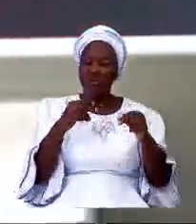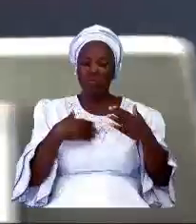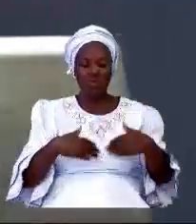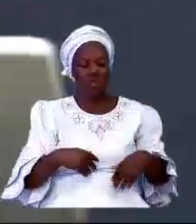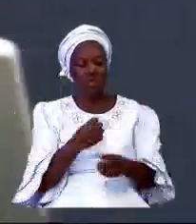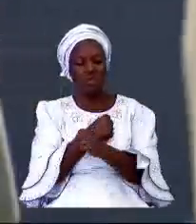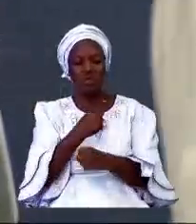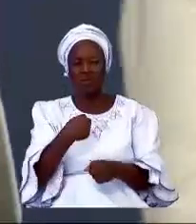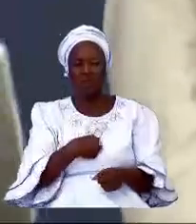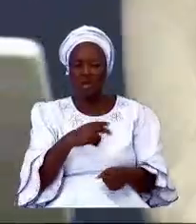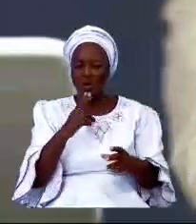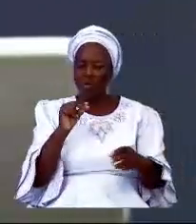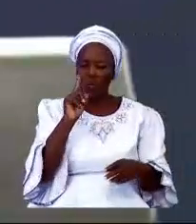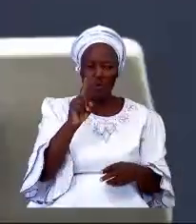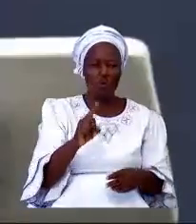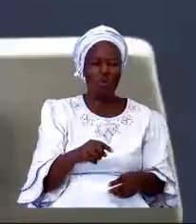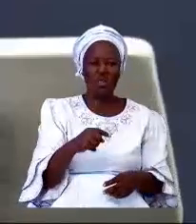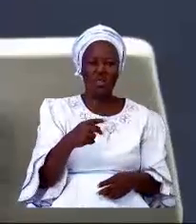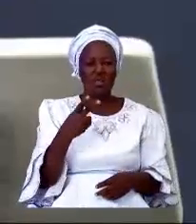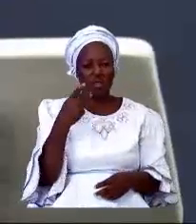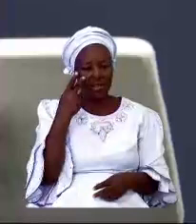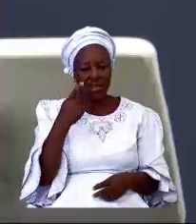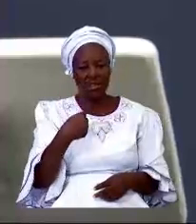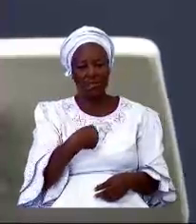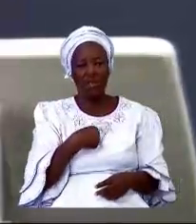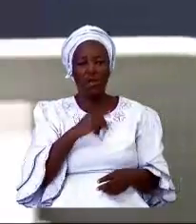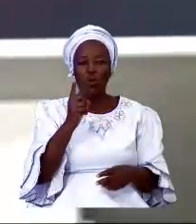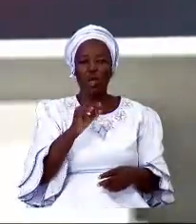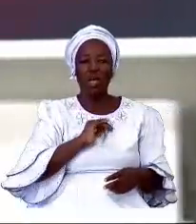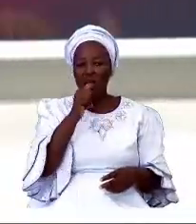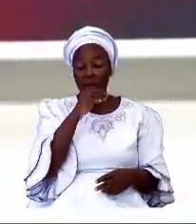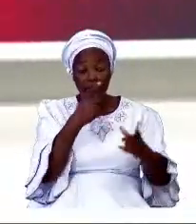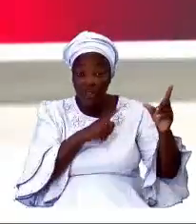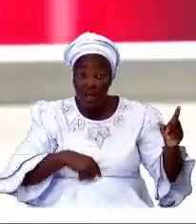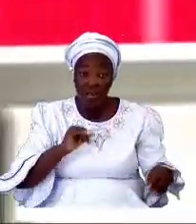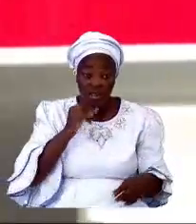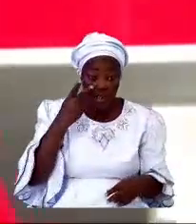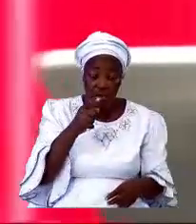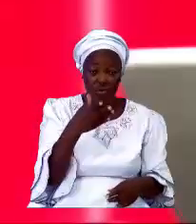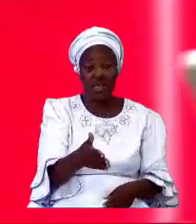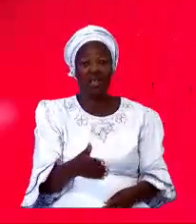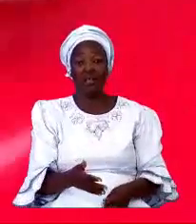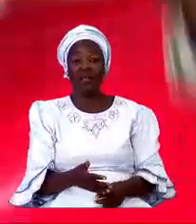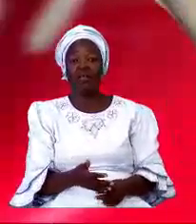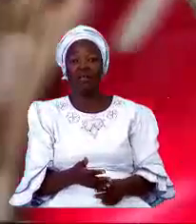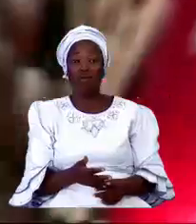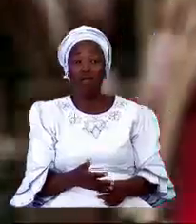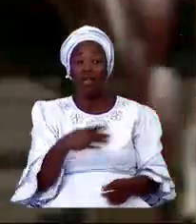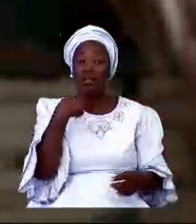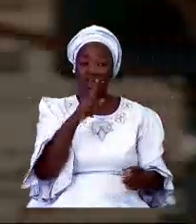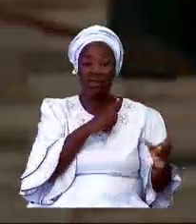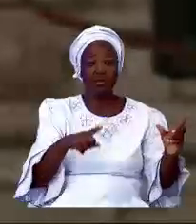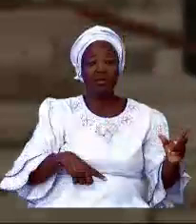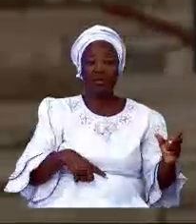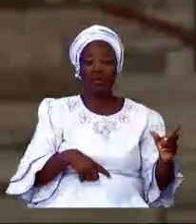are complaining, nobody loves me, nobody says where I am, the Lord